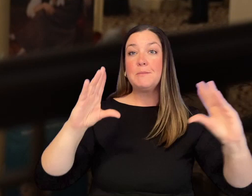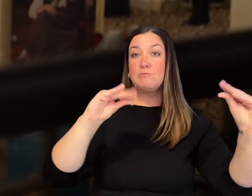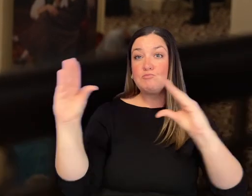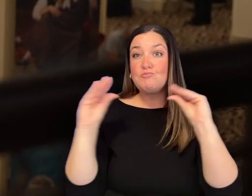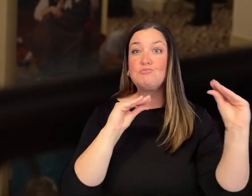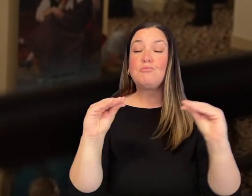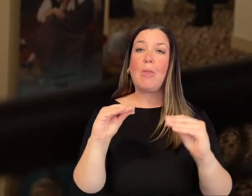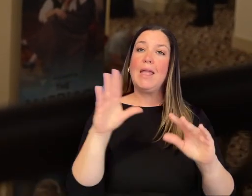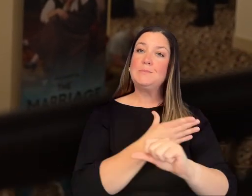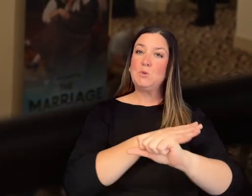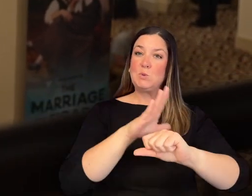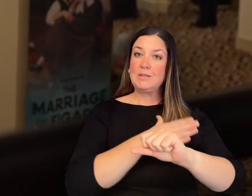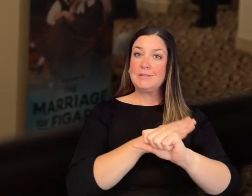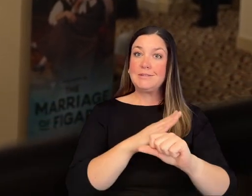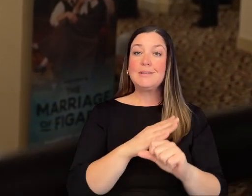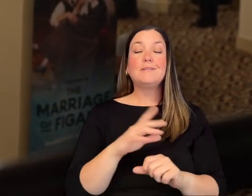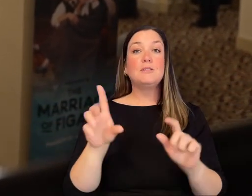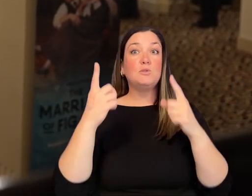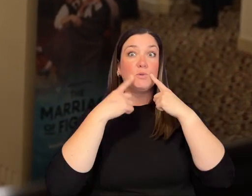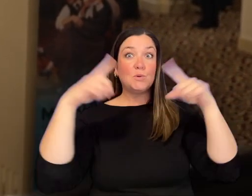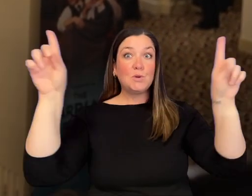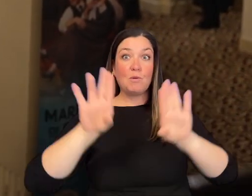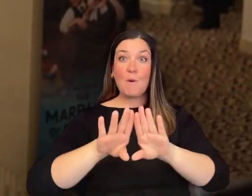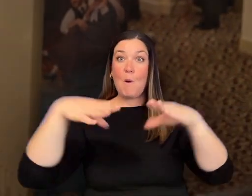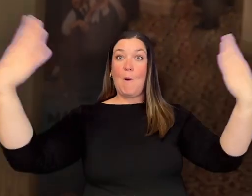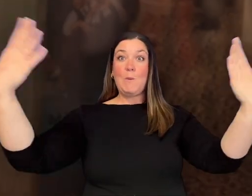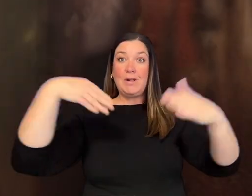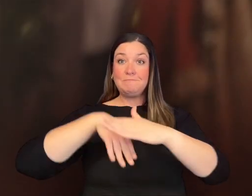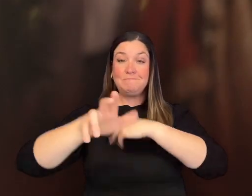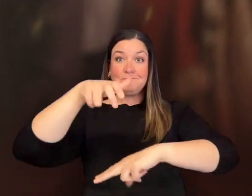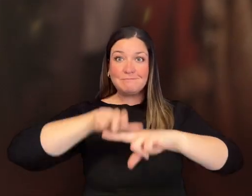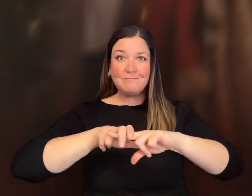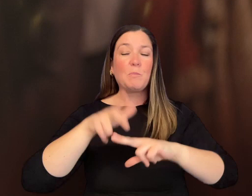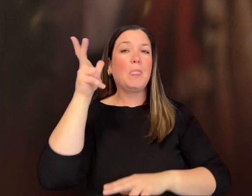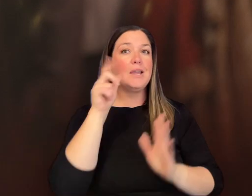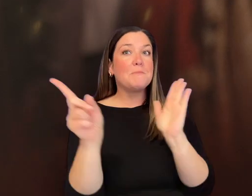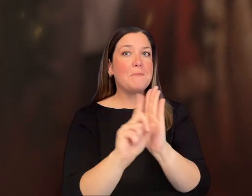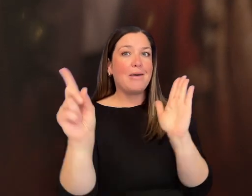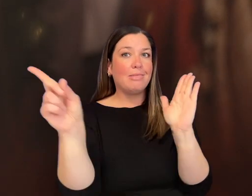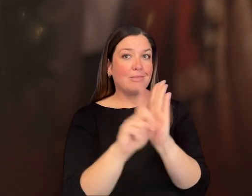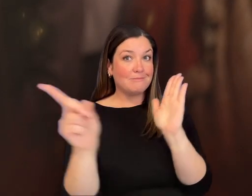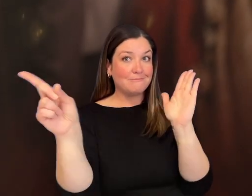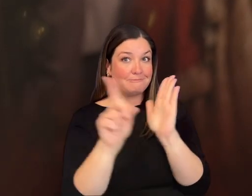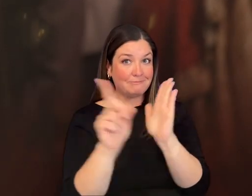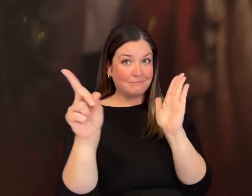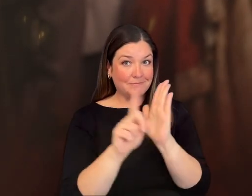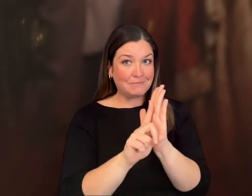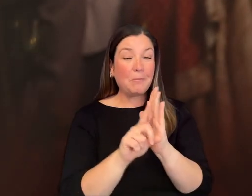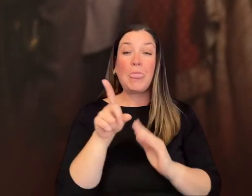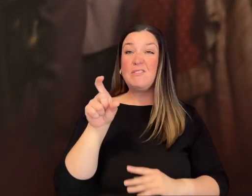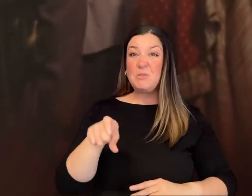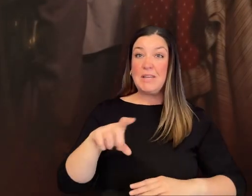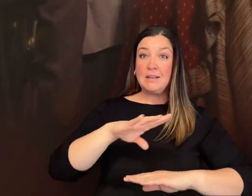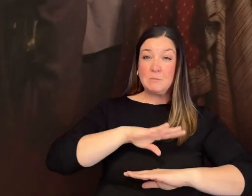people talking. To announce the theater opening, you will hear loud bells. If you need to take a break